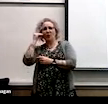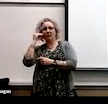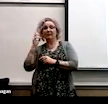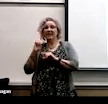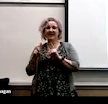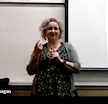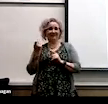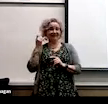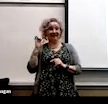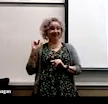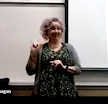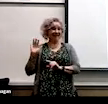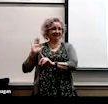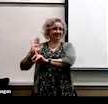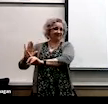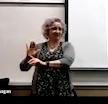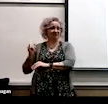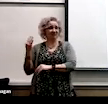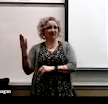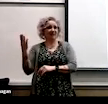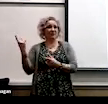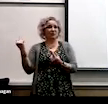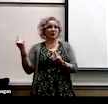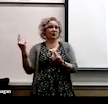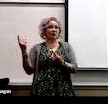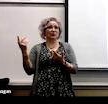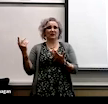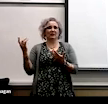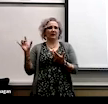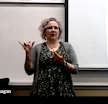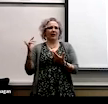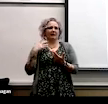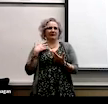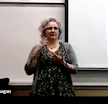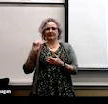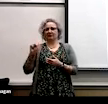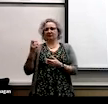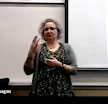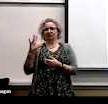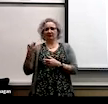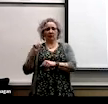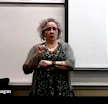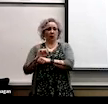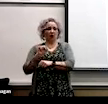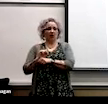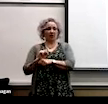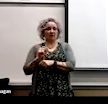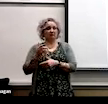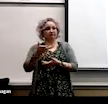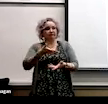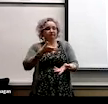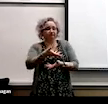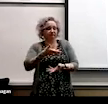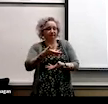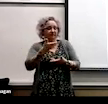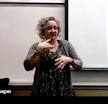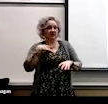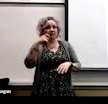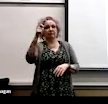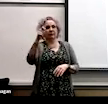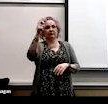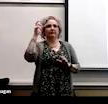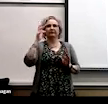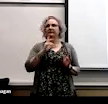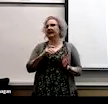people in their families and, you know, managing all spheres. Occasionally when the individual transfers into, say, a group home or something like that, I've seen it where